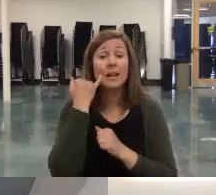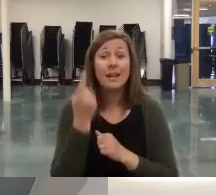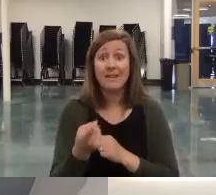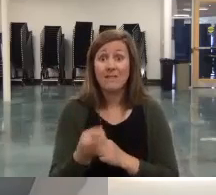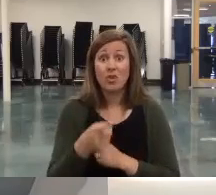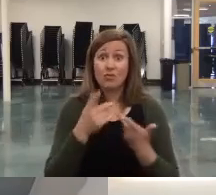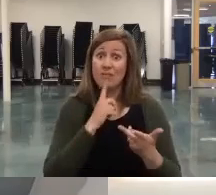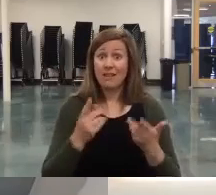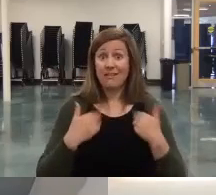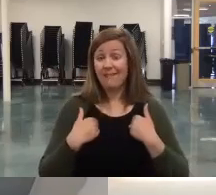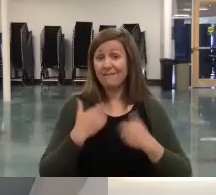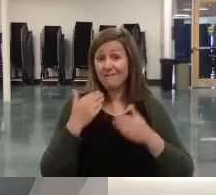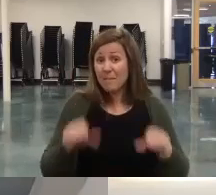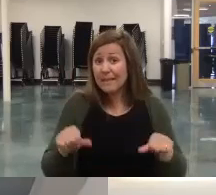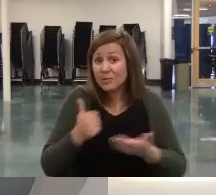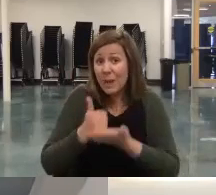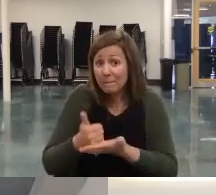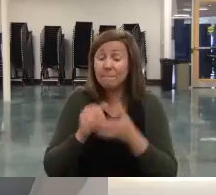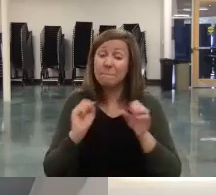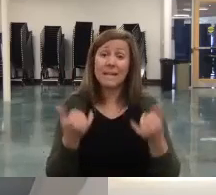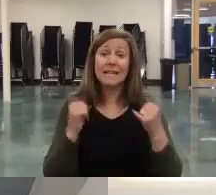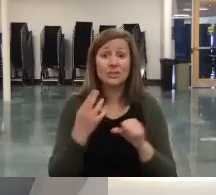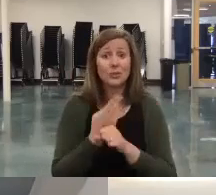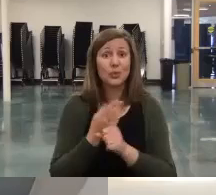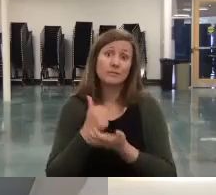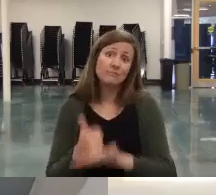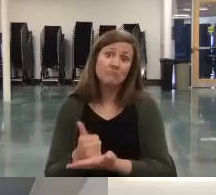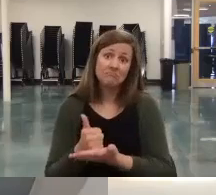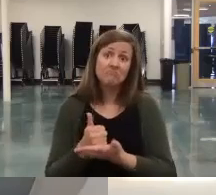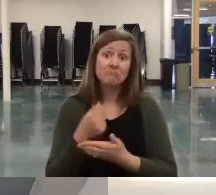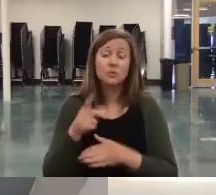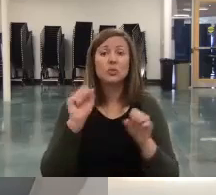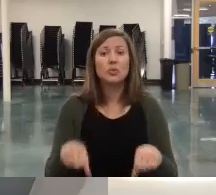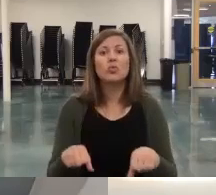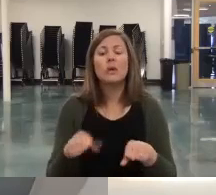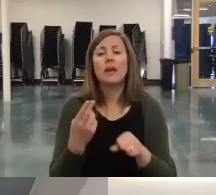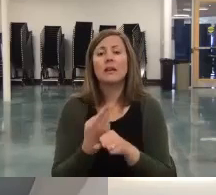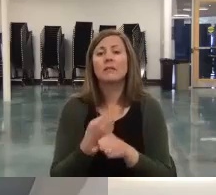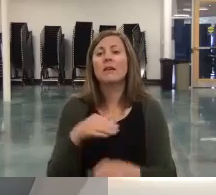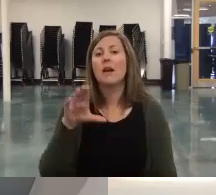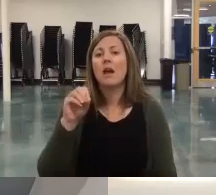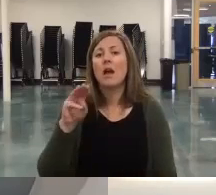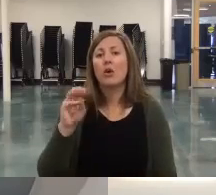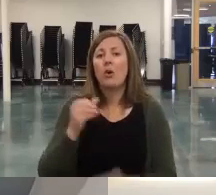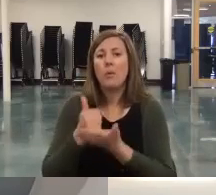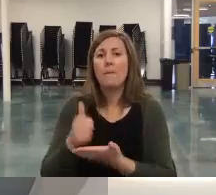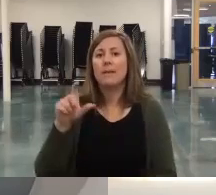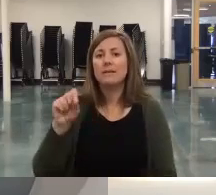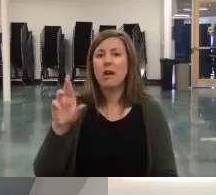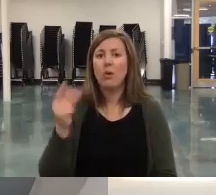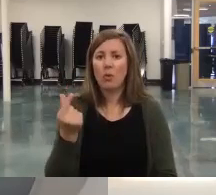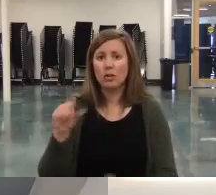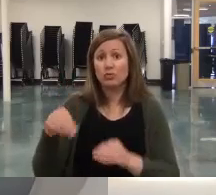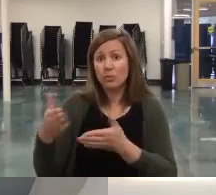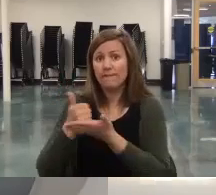wherewithal to help out, we could still use the help. And so you can go to comohelps.org to give help.